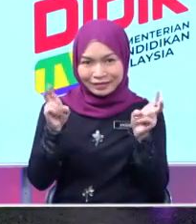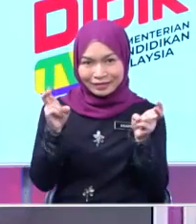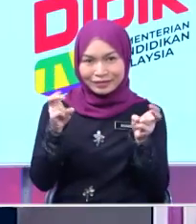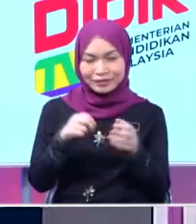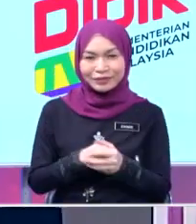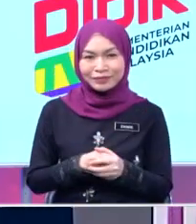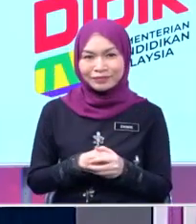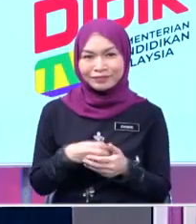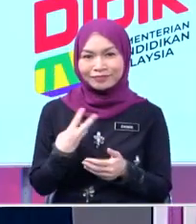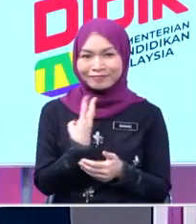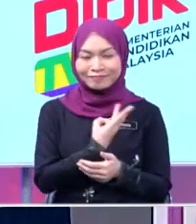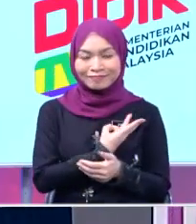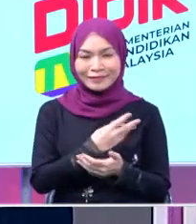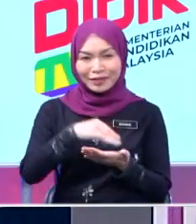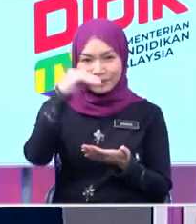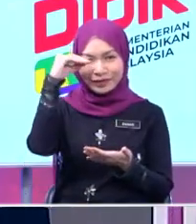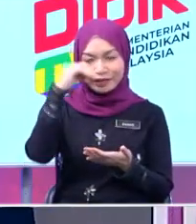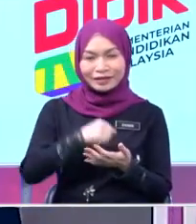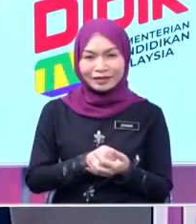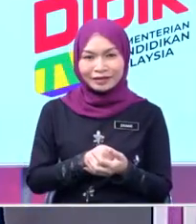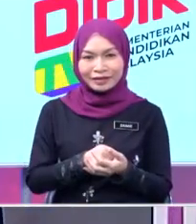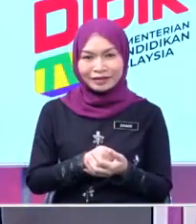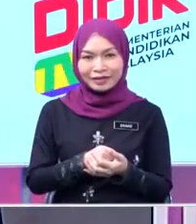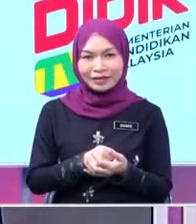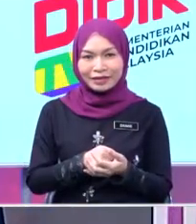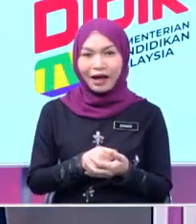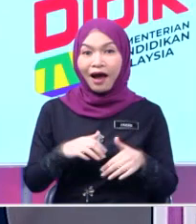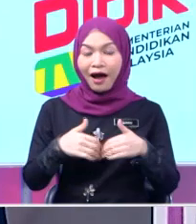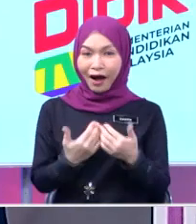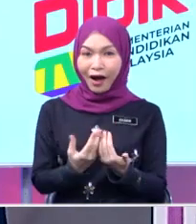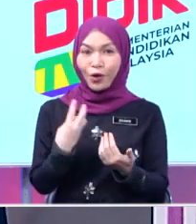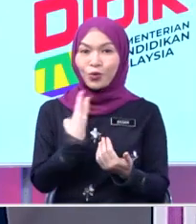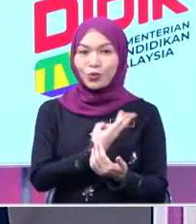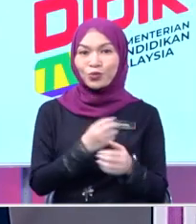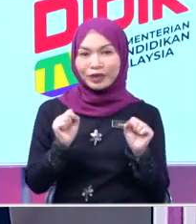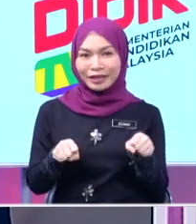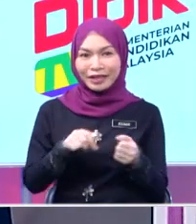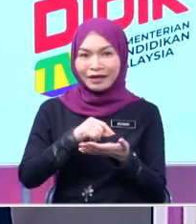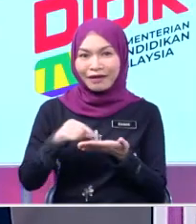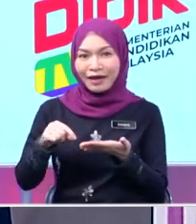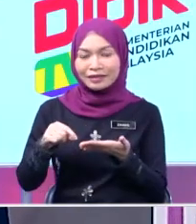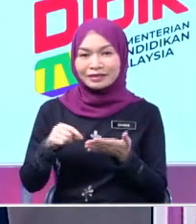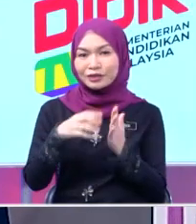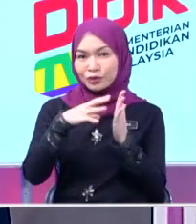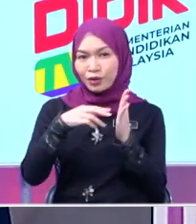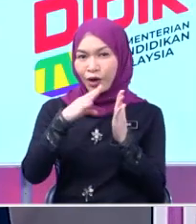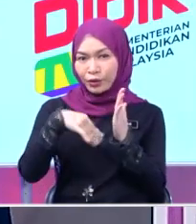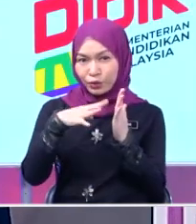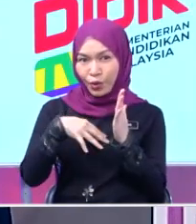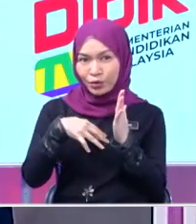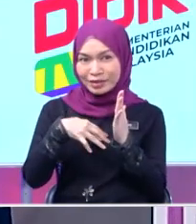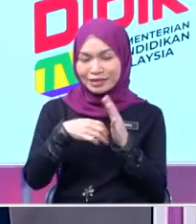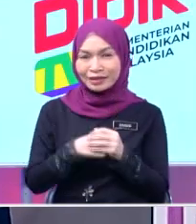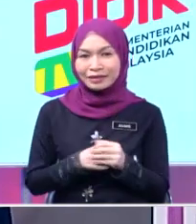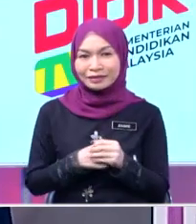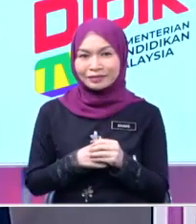we looked at how we can write about the notes according to the question, okay,